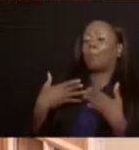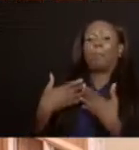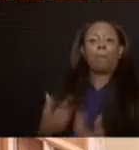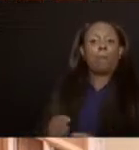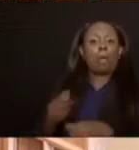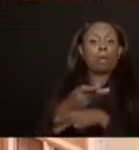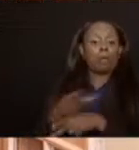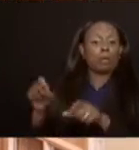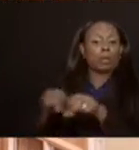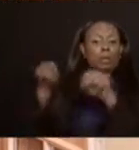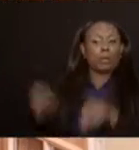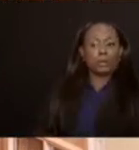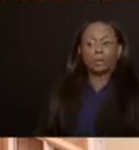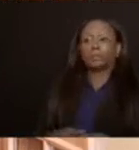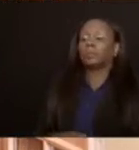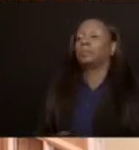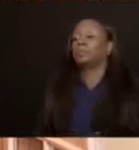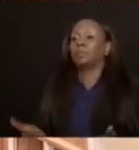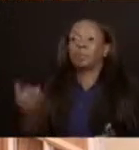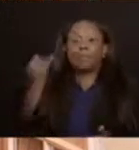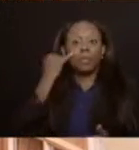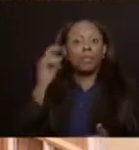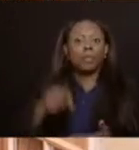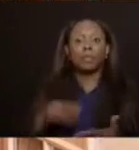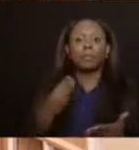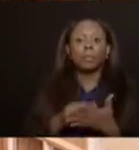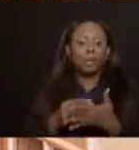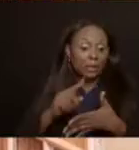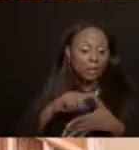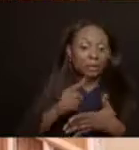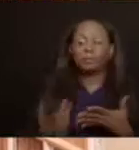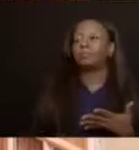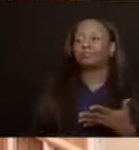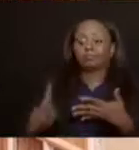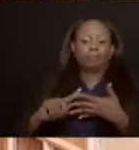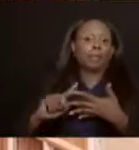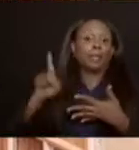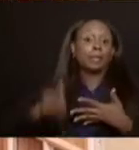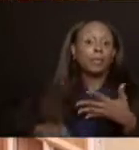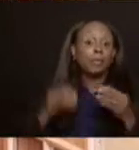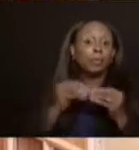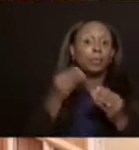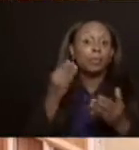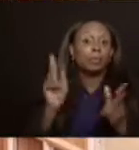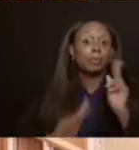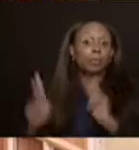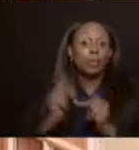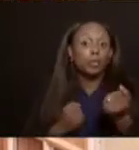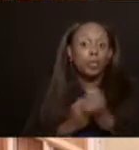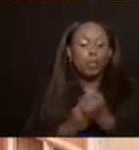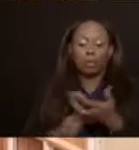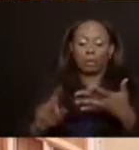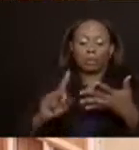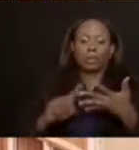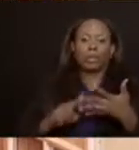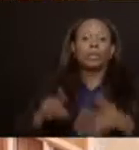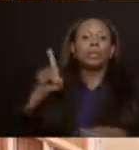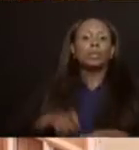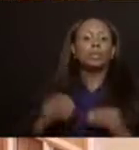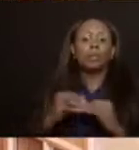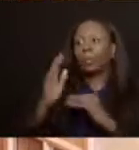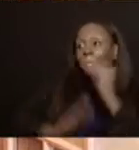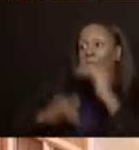those requests relate to the outlay of cash, or with persons, or with institutions, or with construction, or with